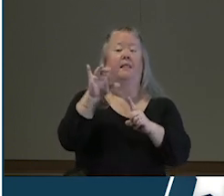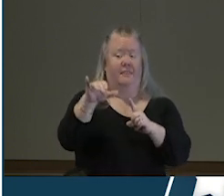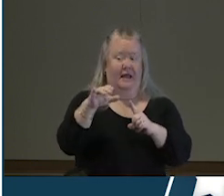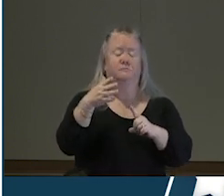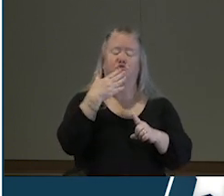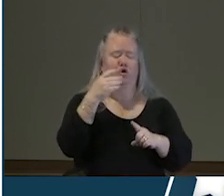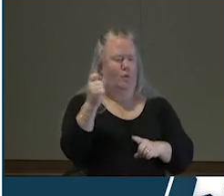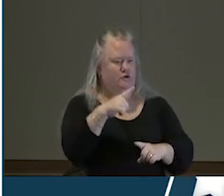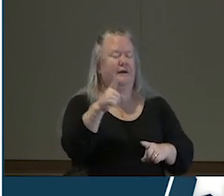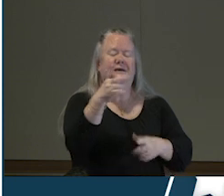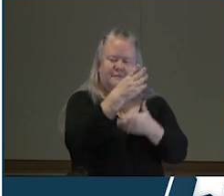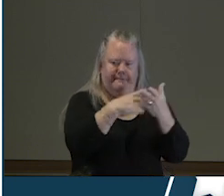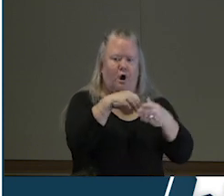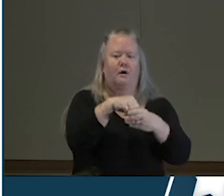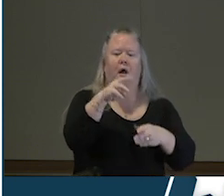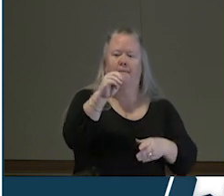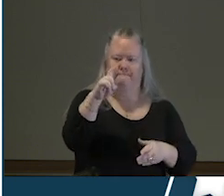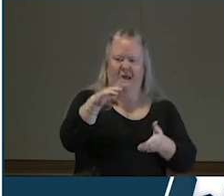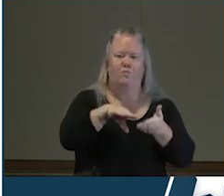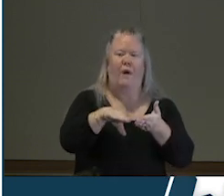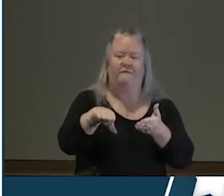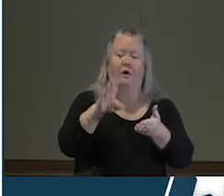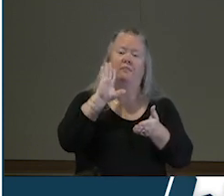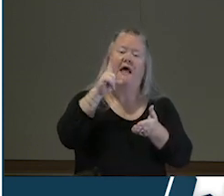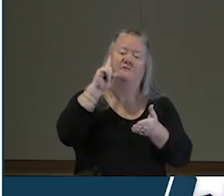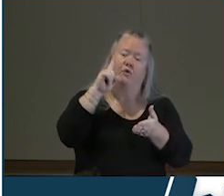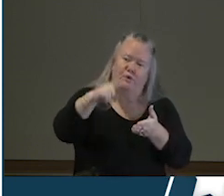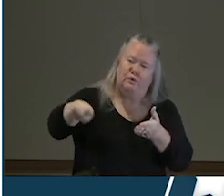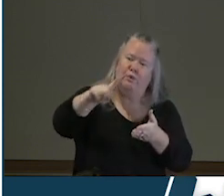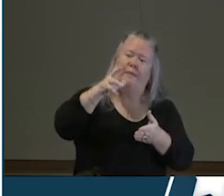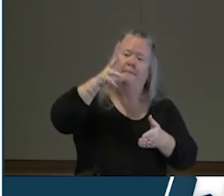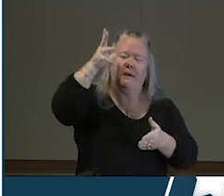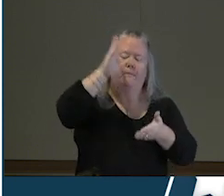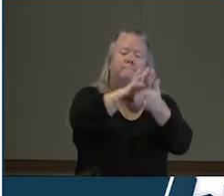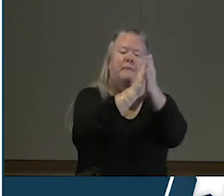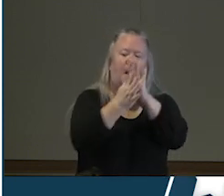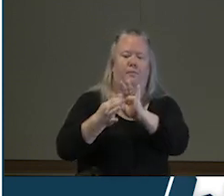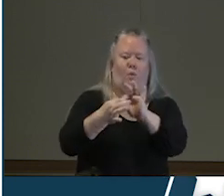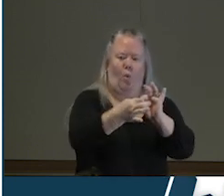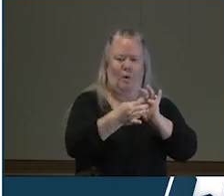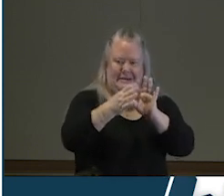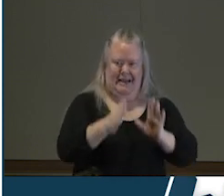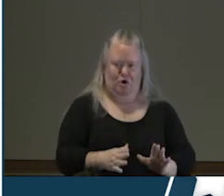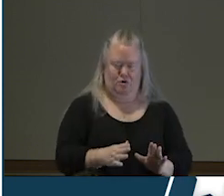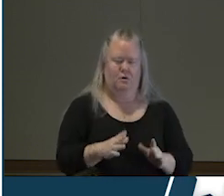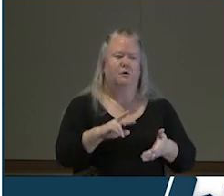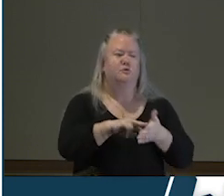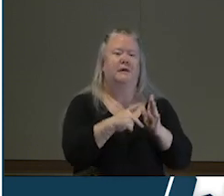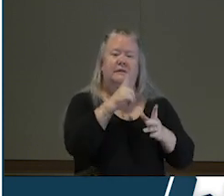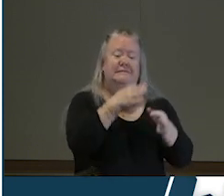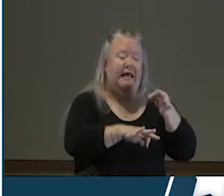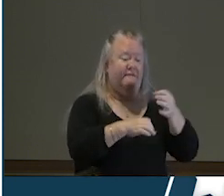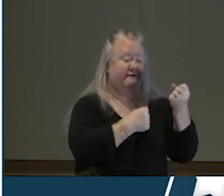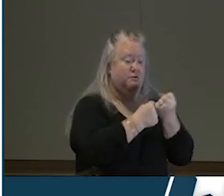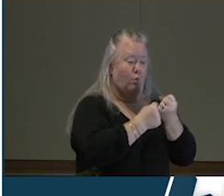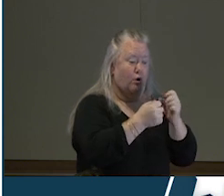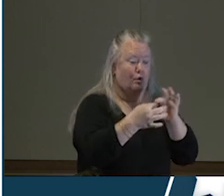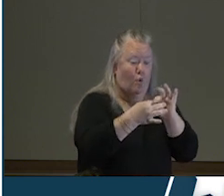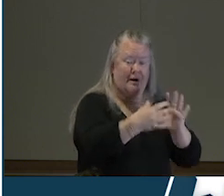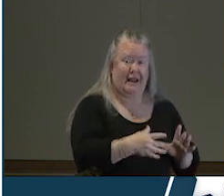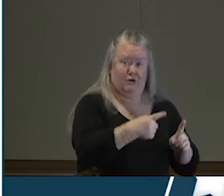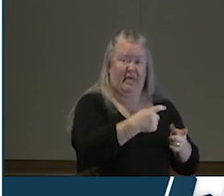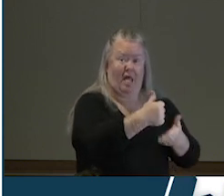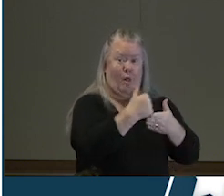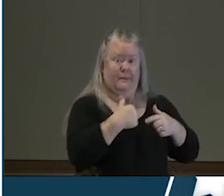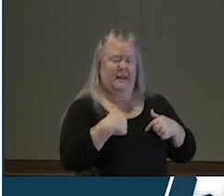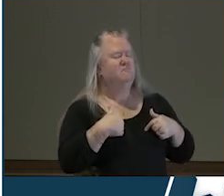great question, is part of MedWaiver. That is for you as the parent to become the coordinator. So instead of having a support coordinator that helps you,